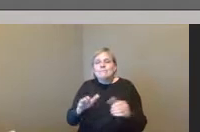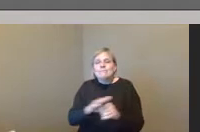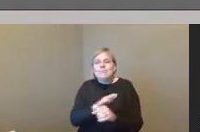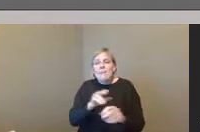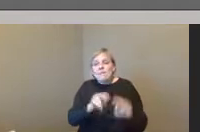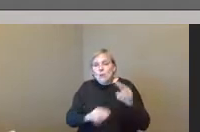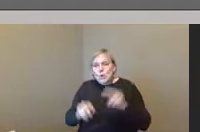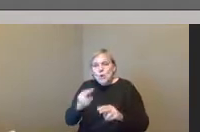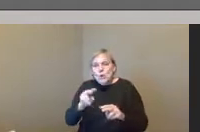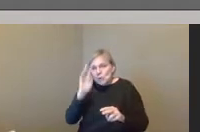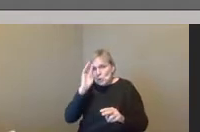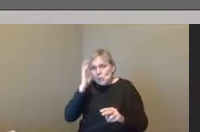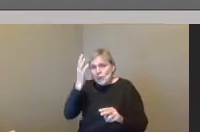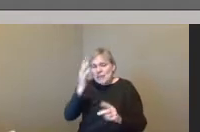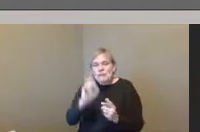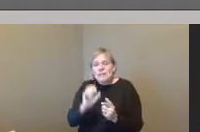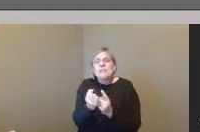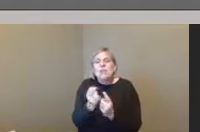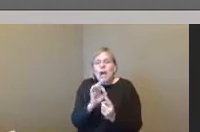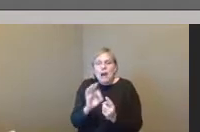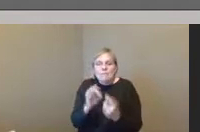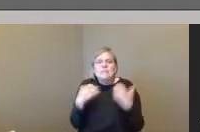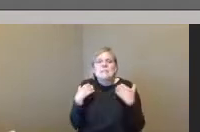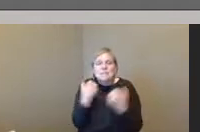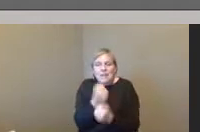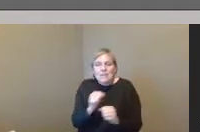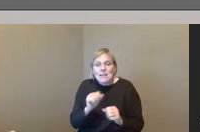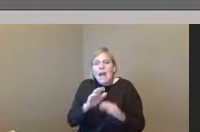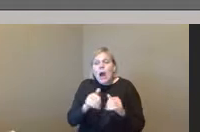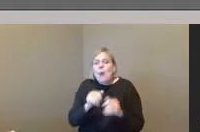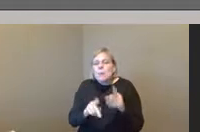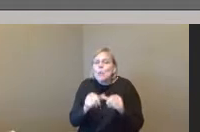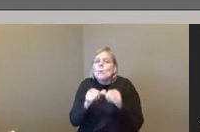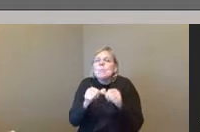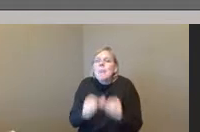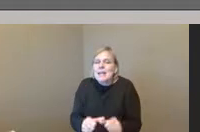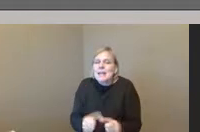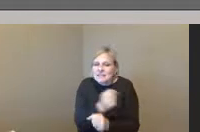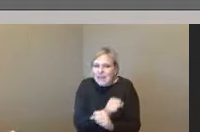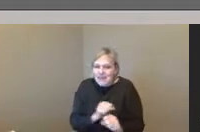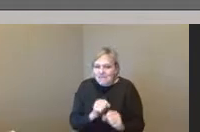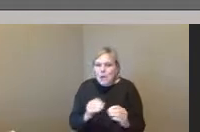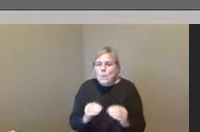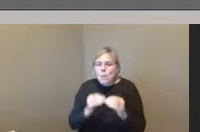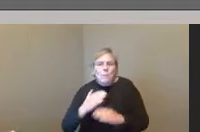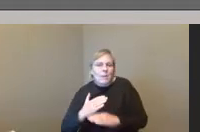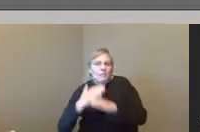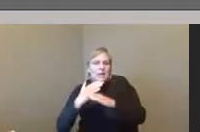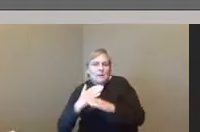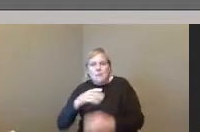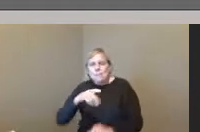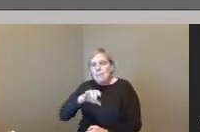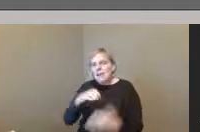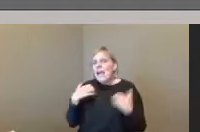do more to create the conditions of safety that help people remain safe. So a more preventative, kind of a public